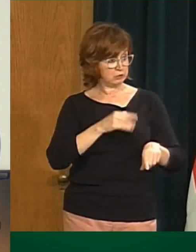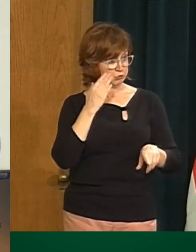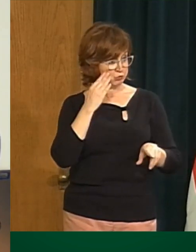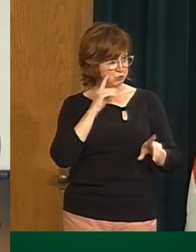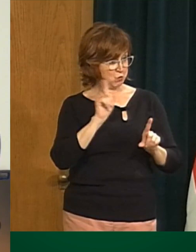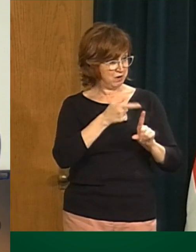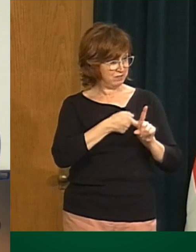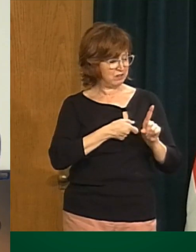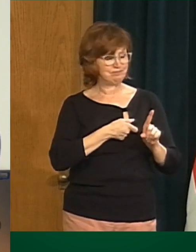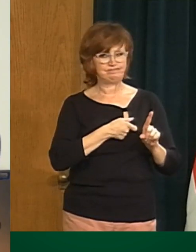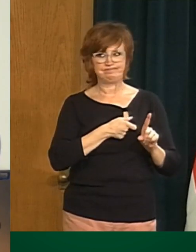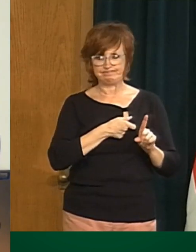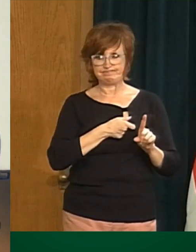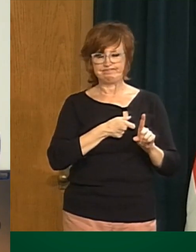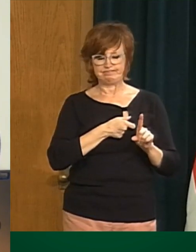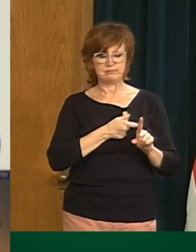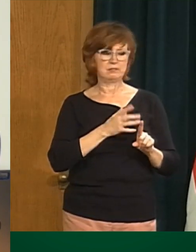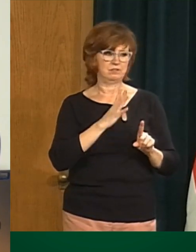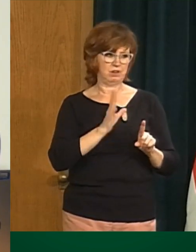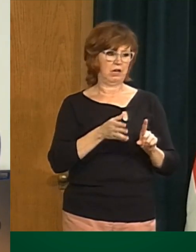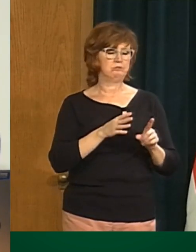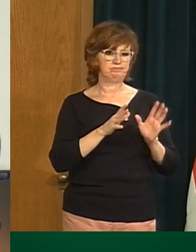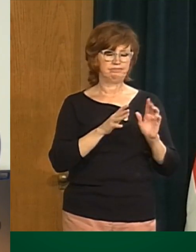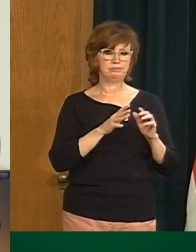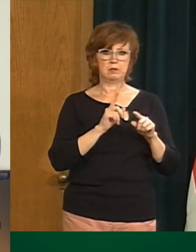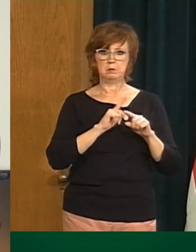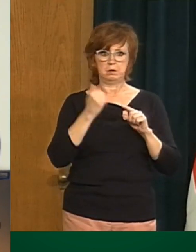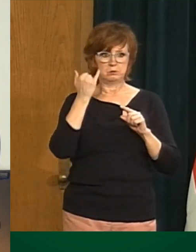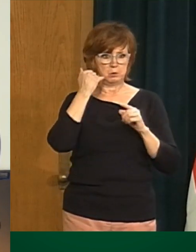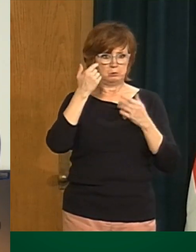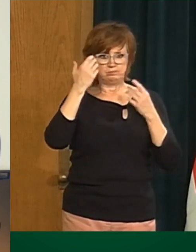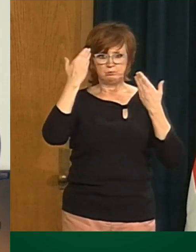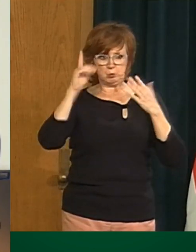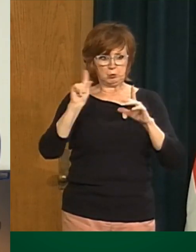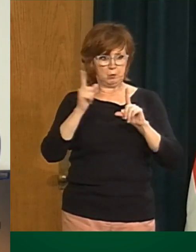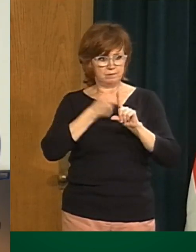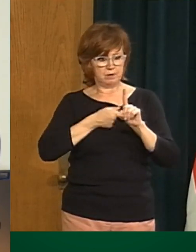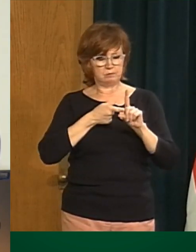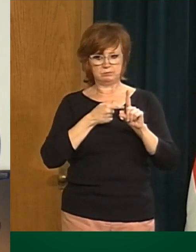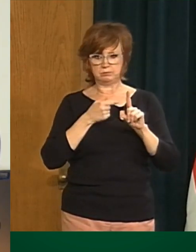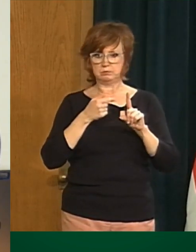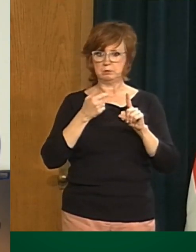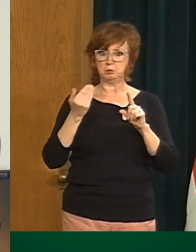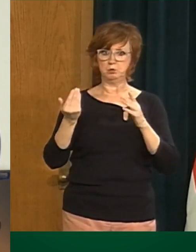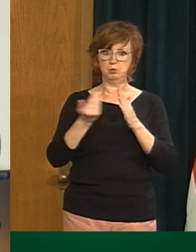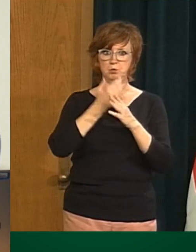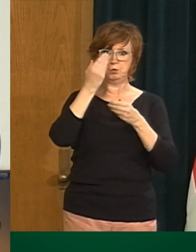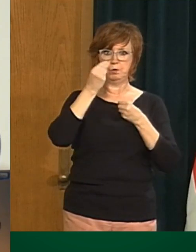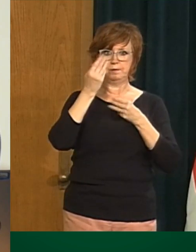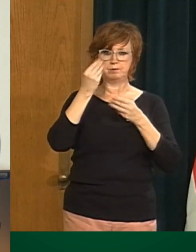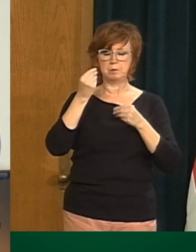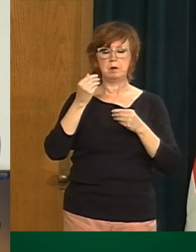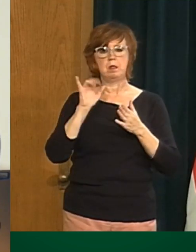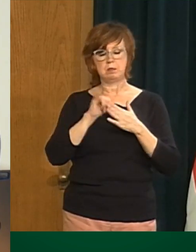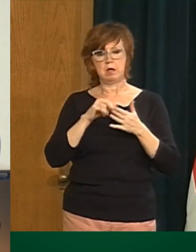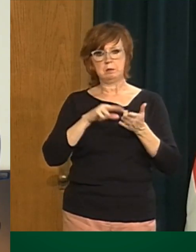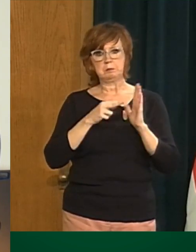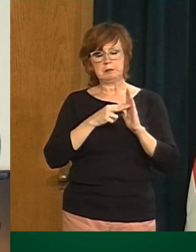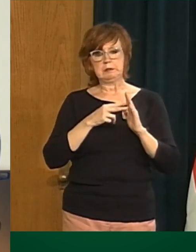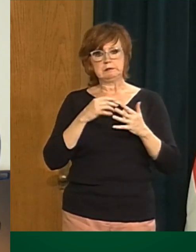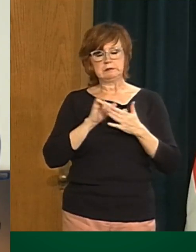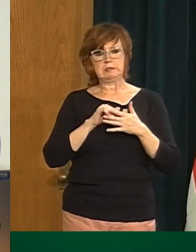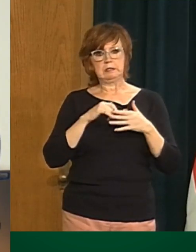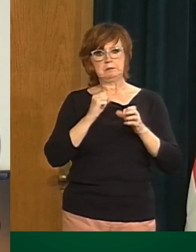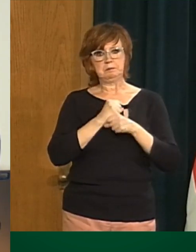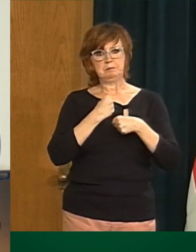understand, being a close contact of a case, or it may be something we have not seen before. And so we need to understand that, mitigate that.